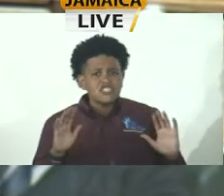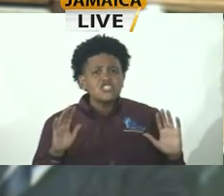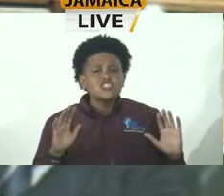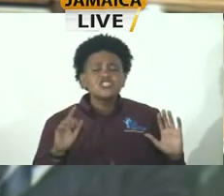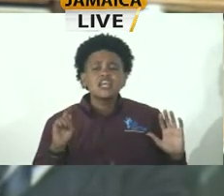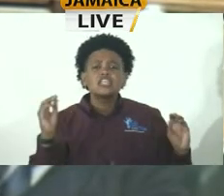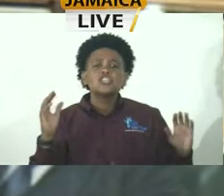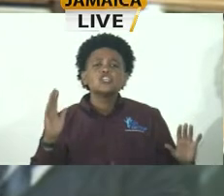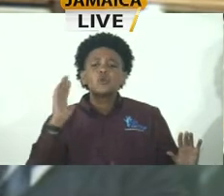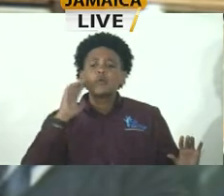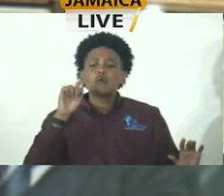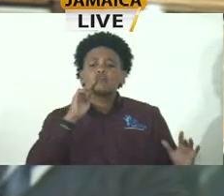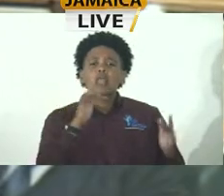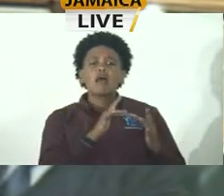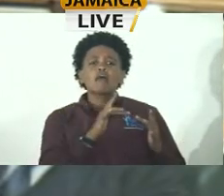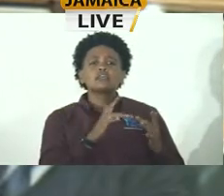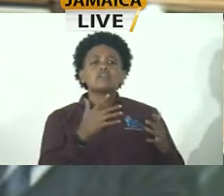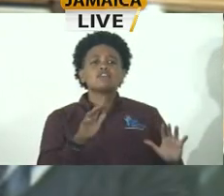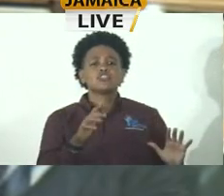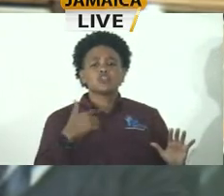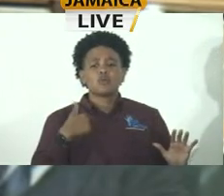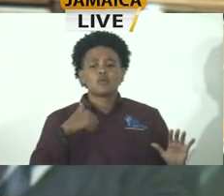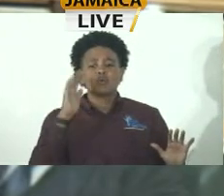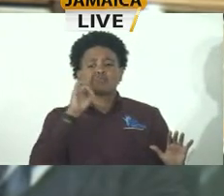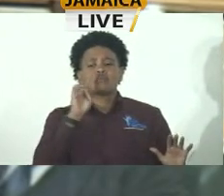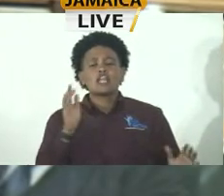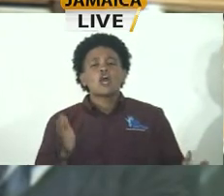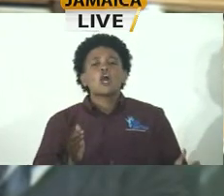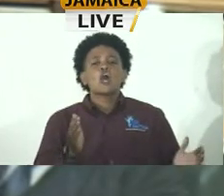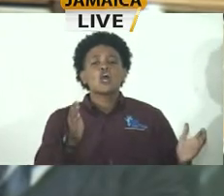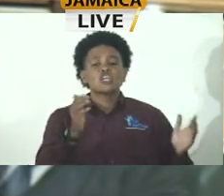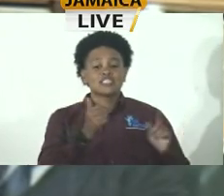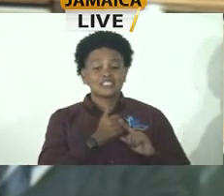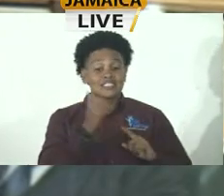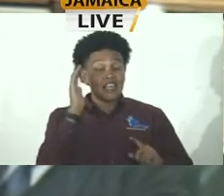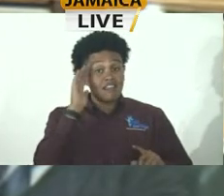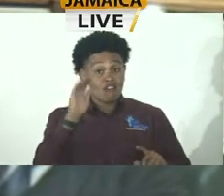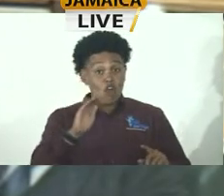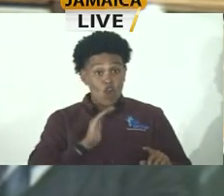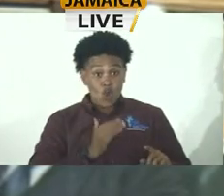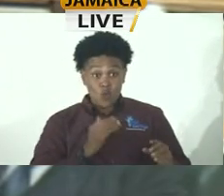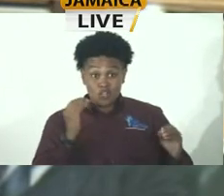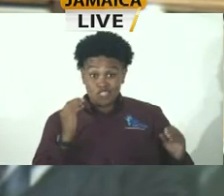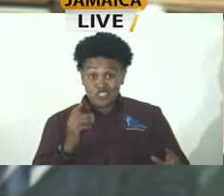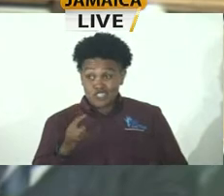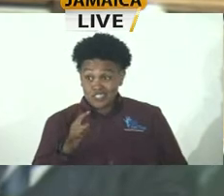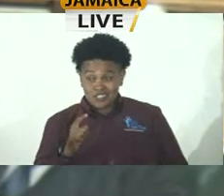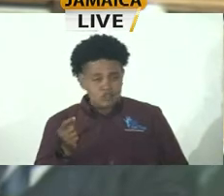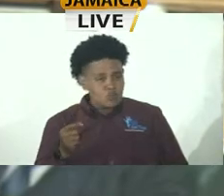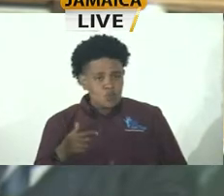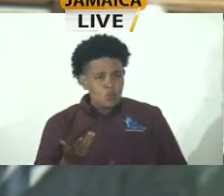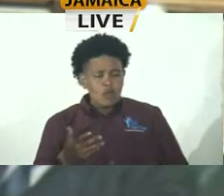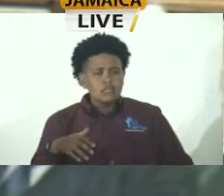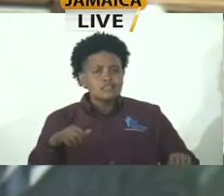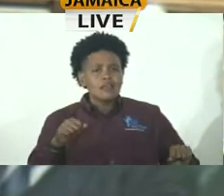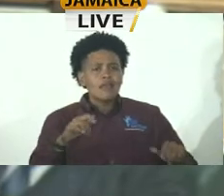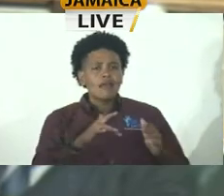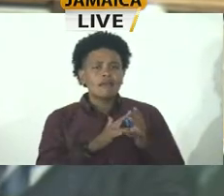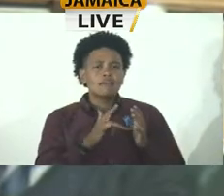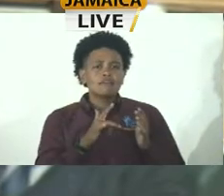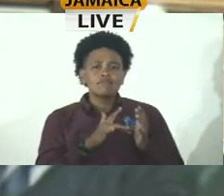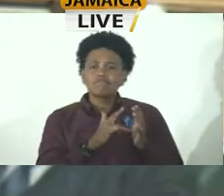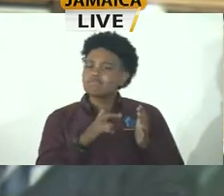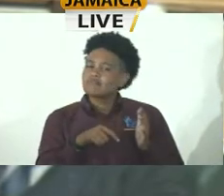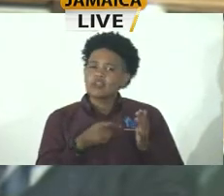teachers would have been contacted and we are we're urging all our teachers to take advantage of this